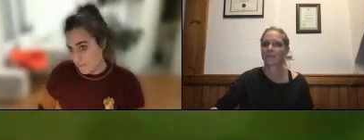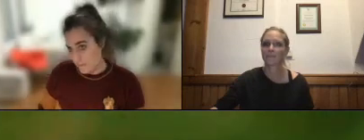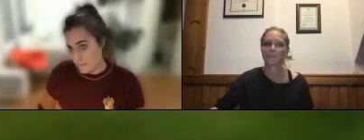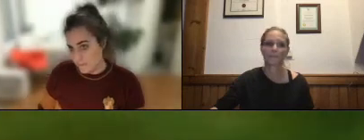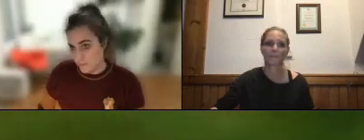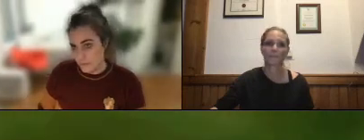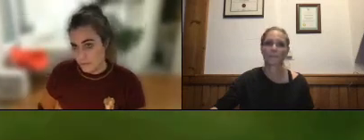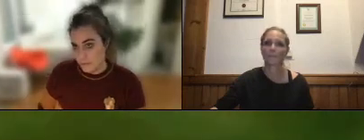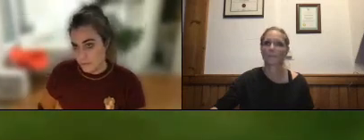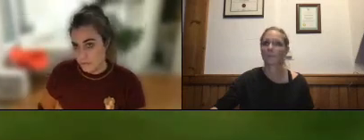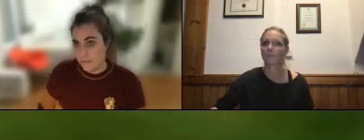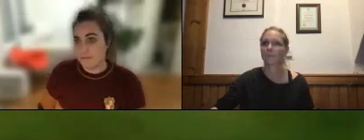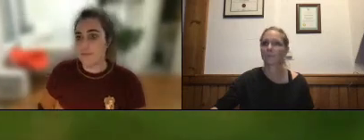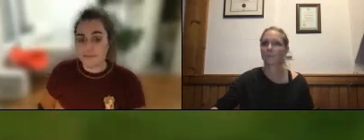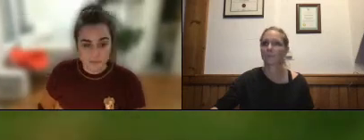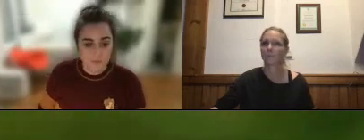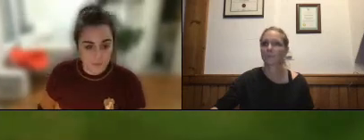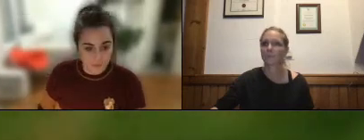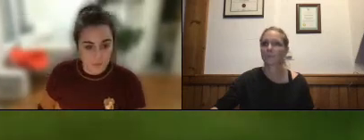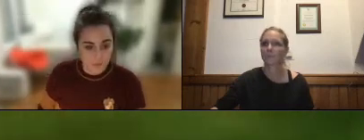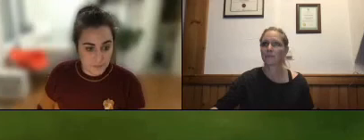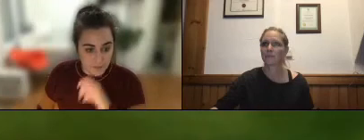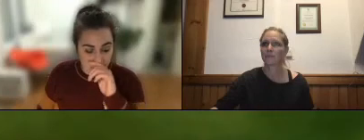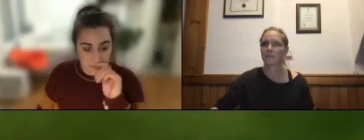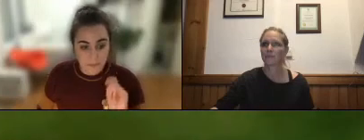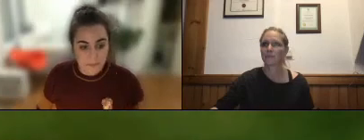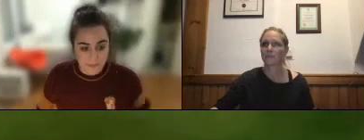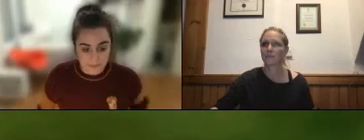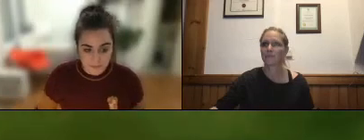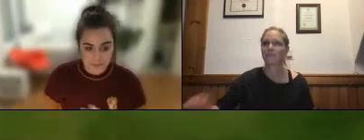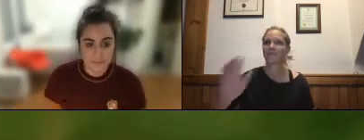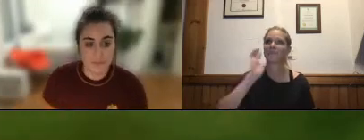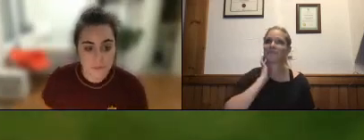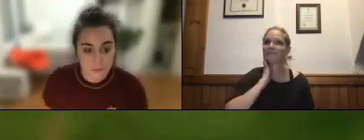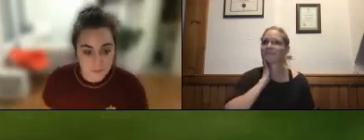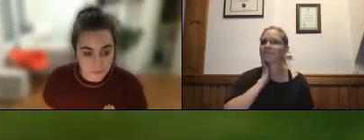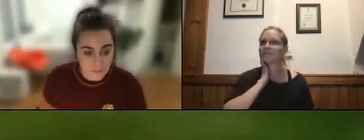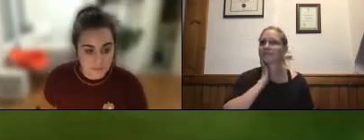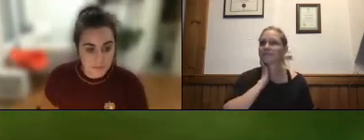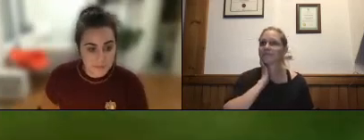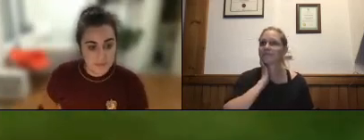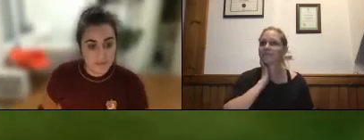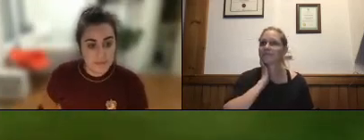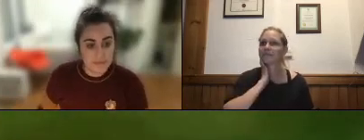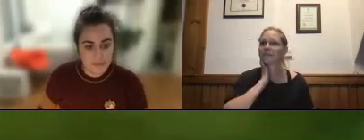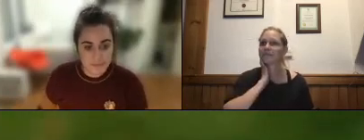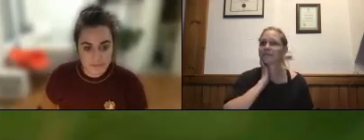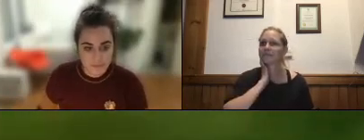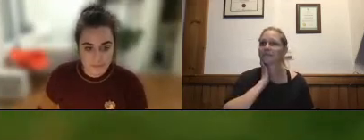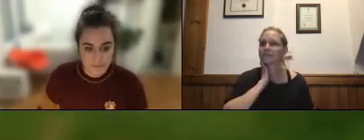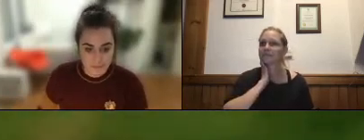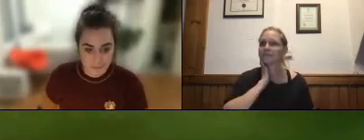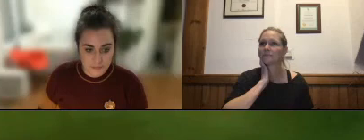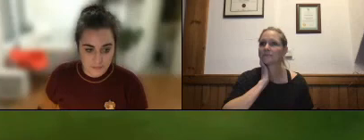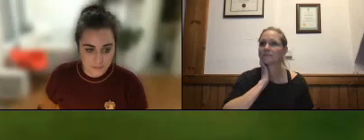feel free to add it into the chat here and we will touch on it. It looks like we have one already. So the question